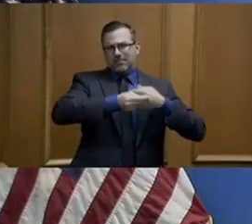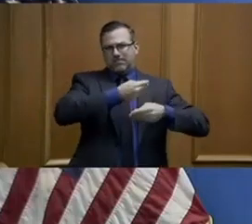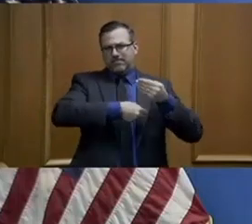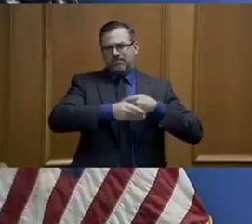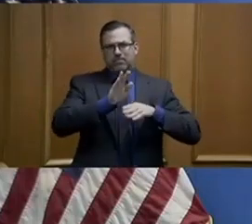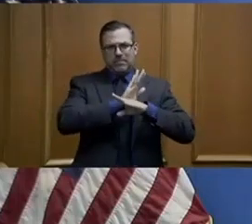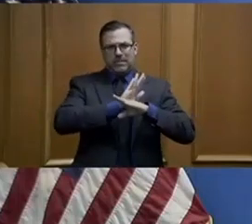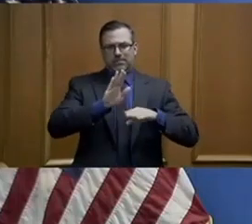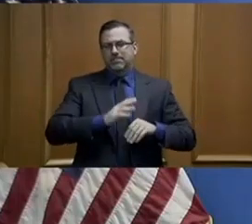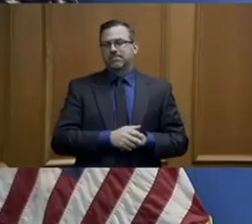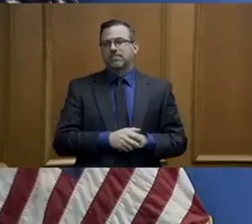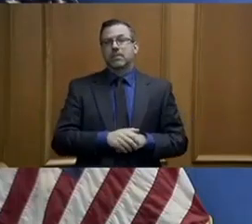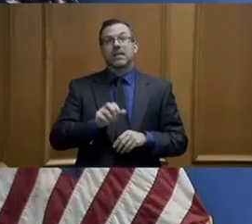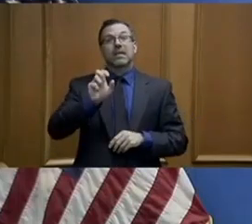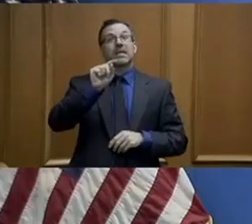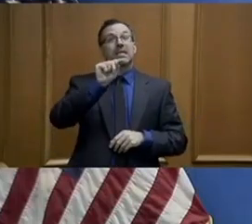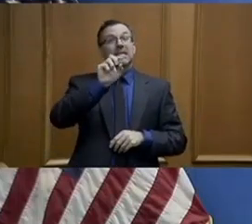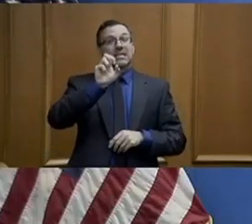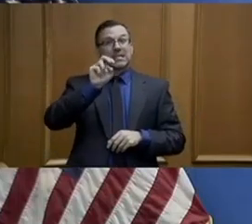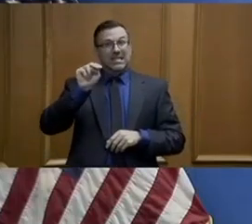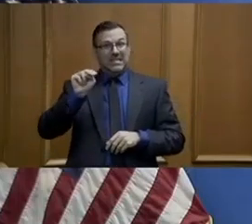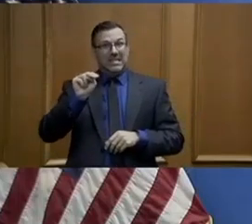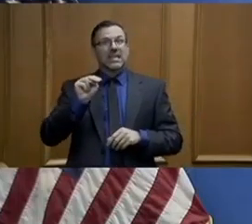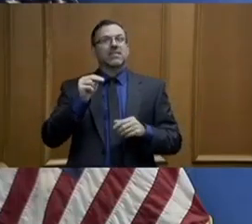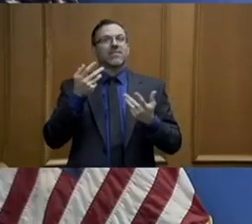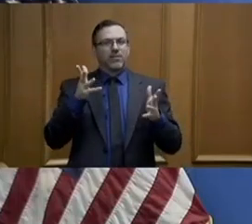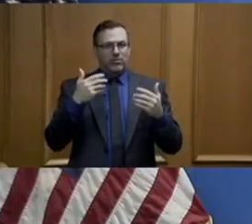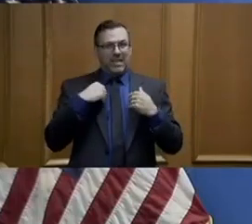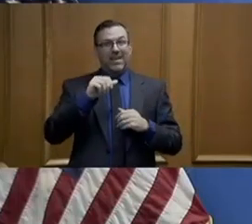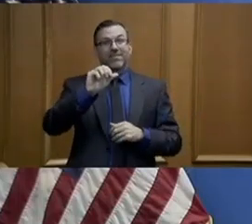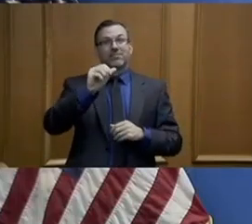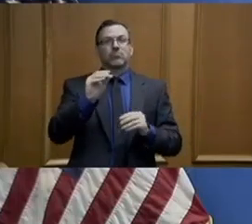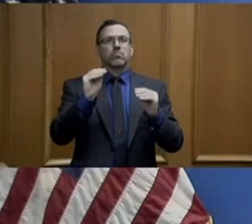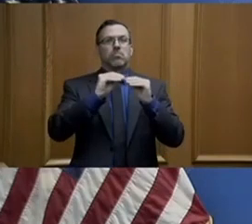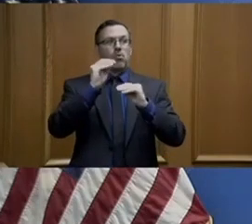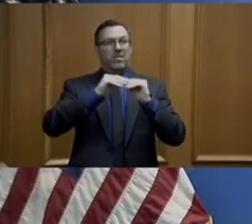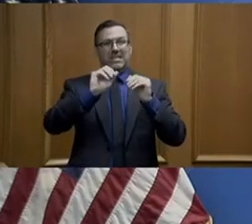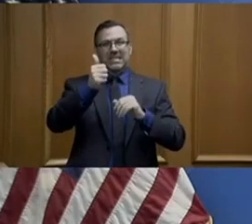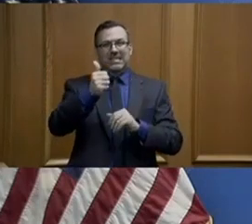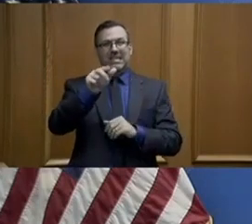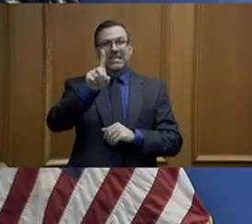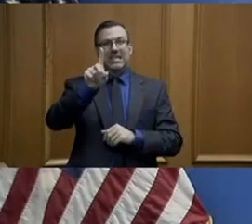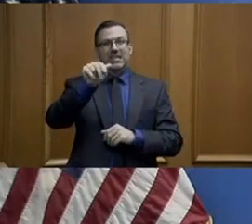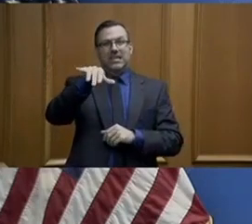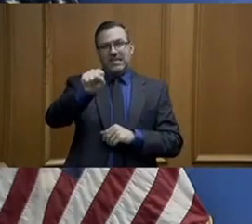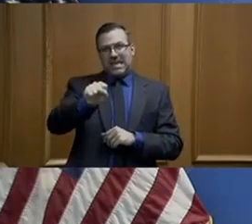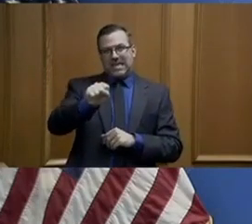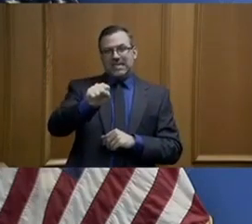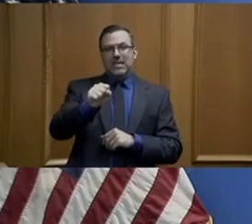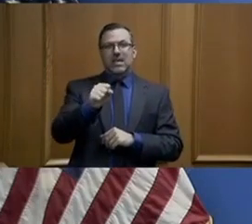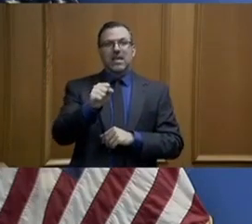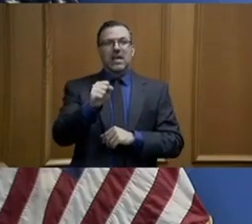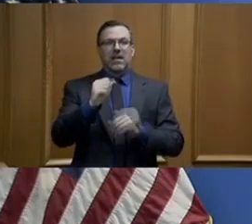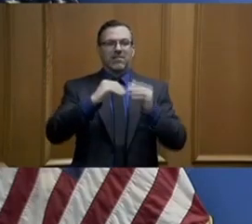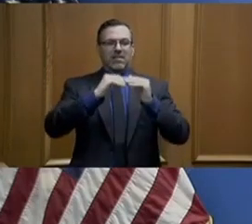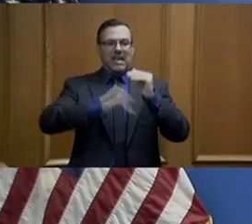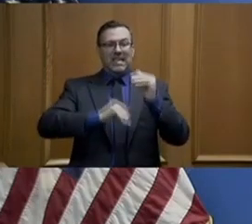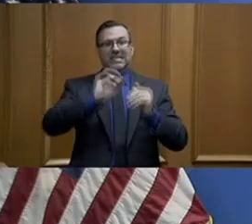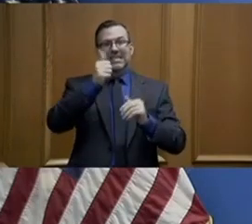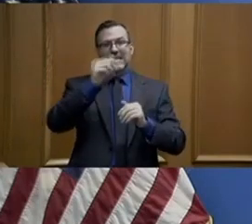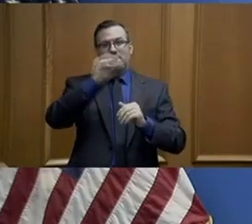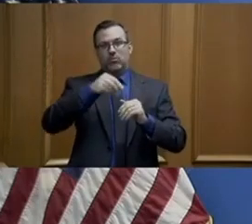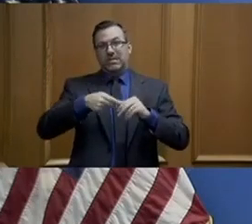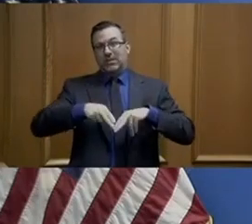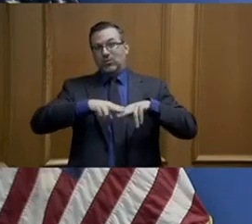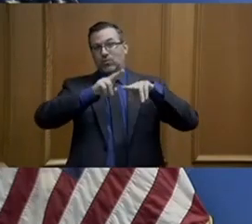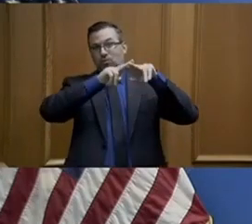It's encouraging. Tennessee has now had more than 10 days of single-digit percentage case growth. Our